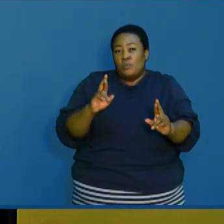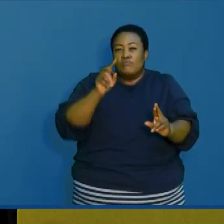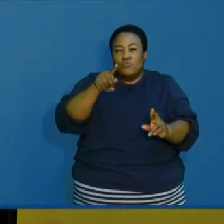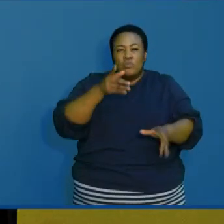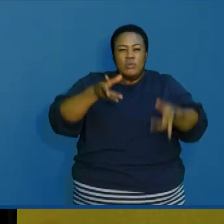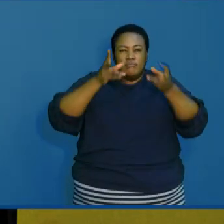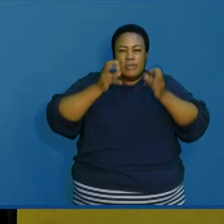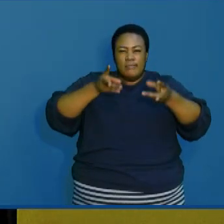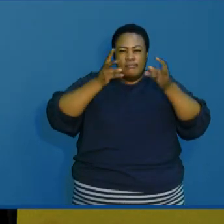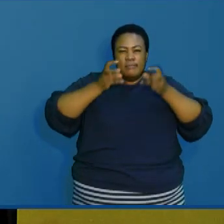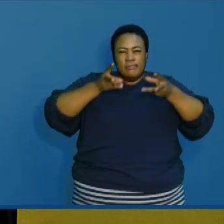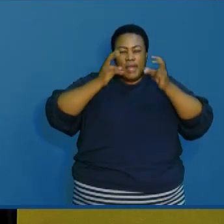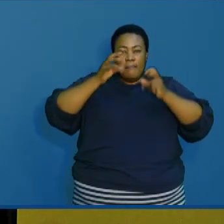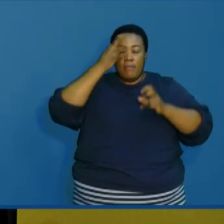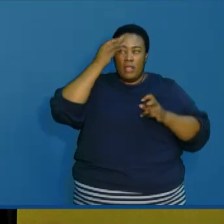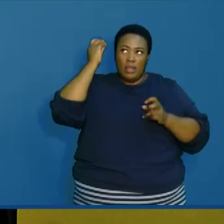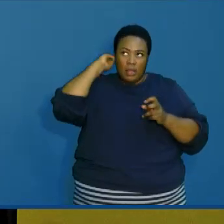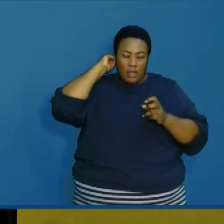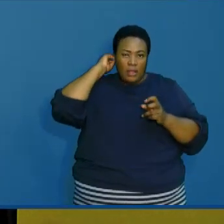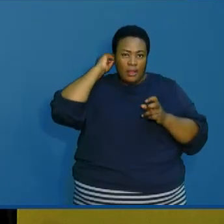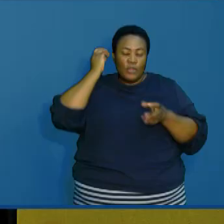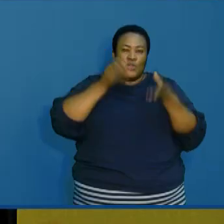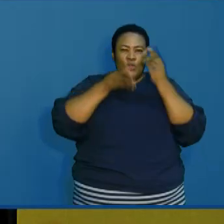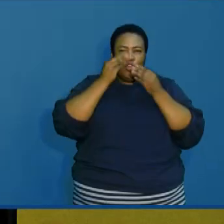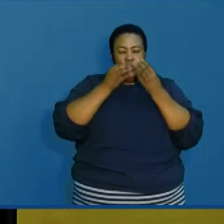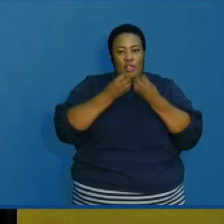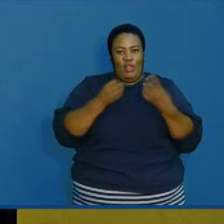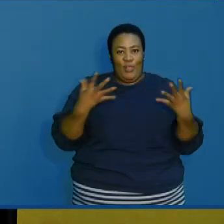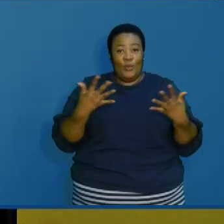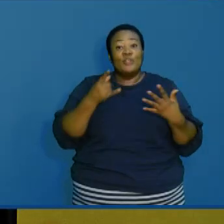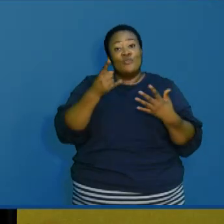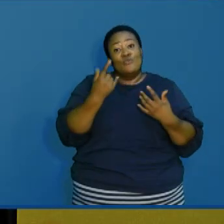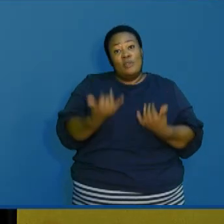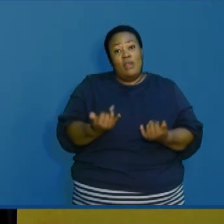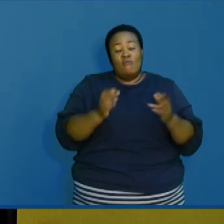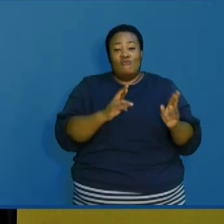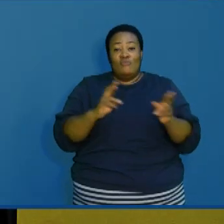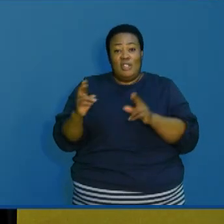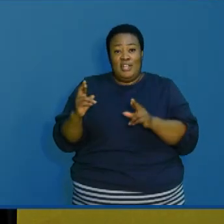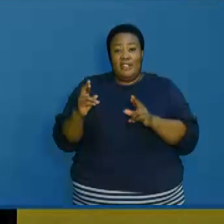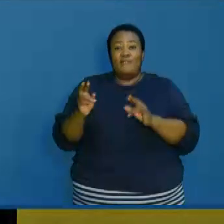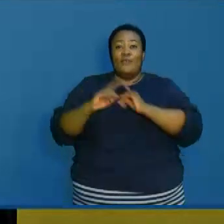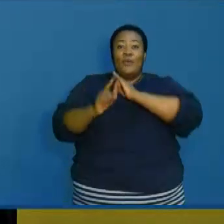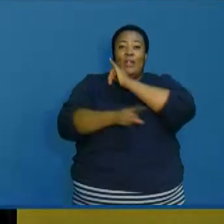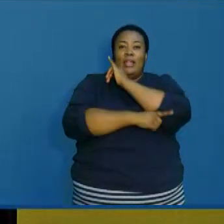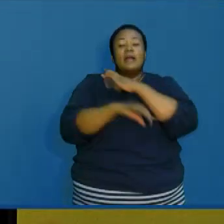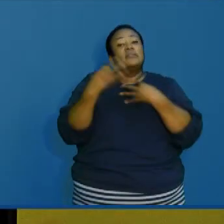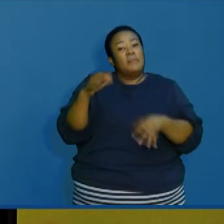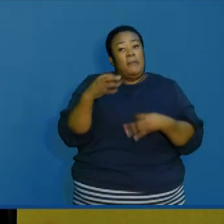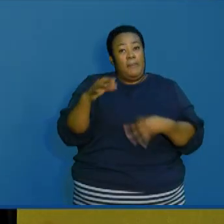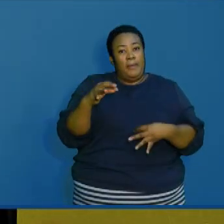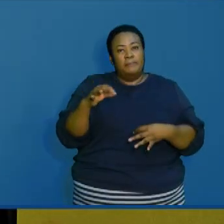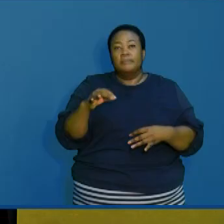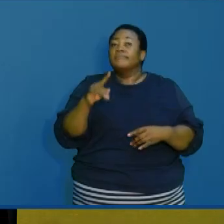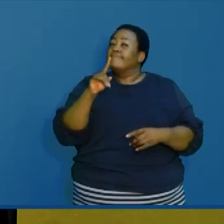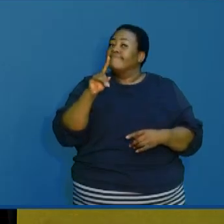that you are gearing yourself for that last paper in your exam. But as a last thought,